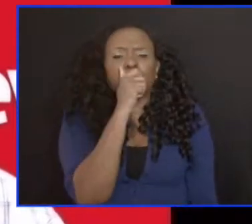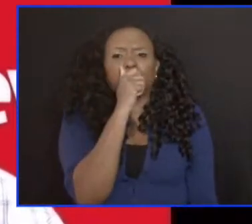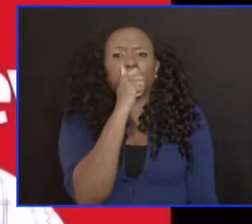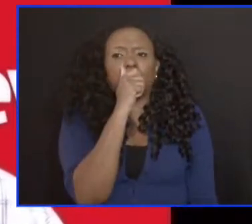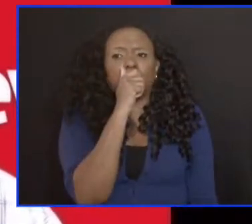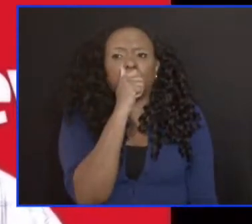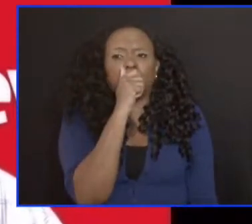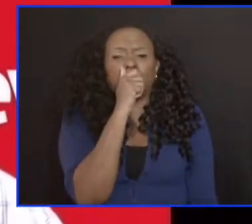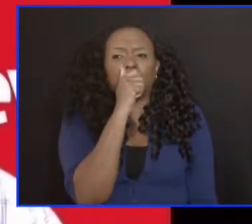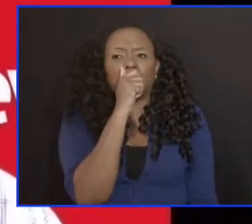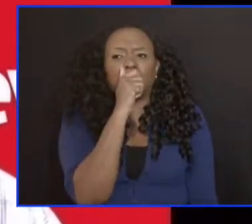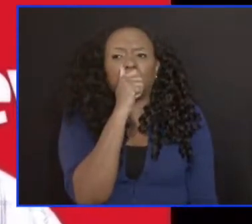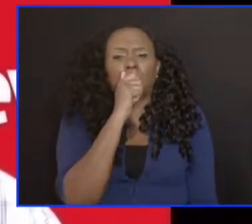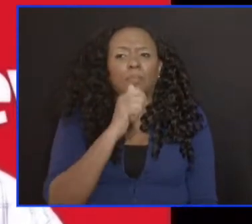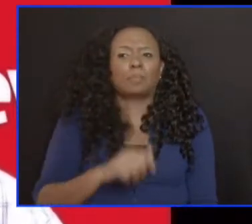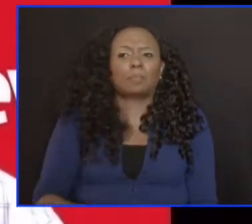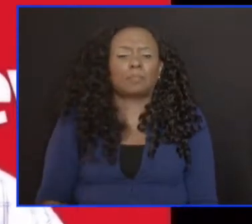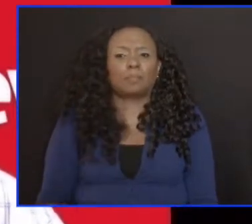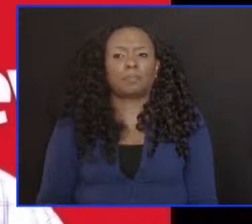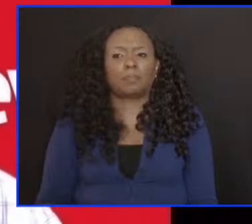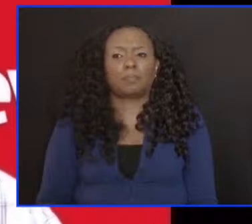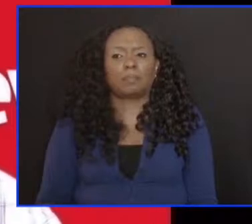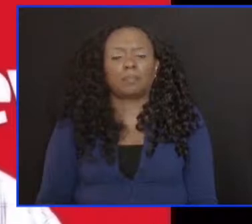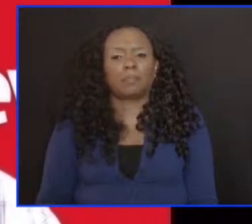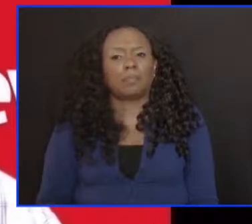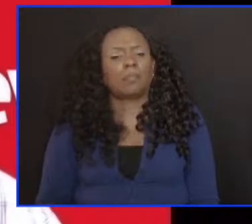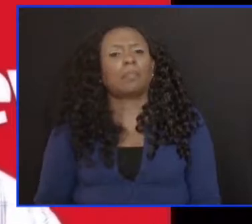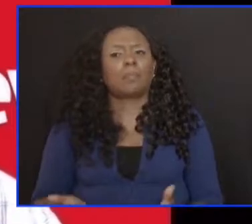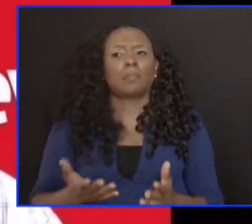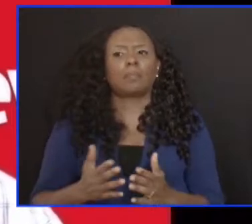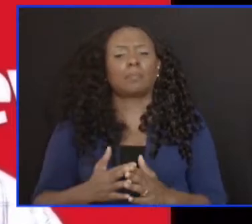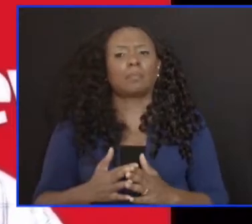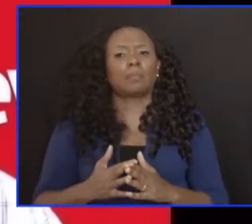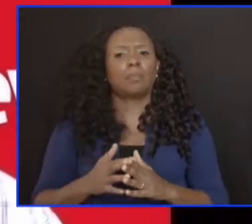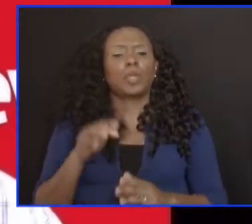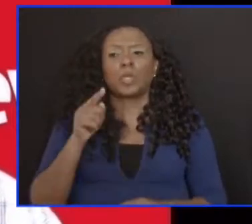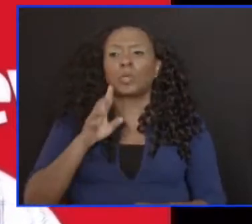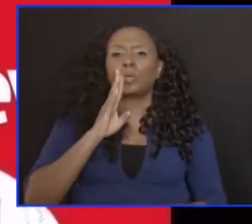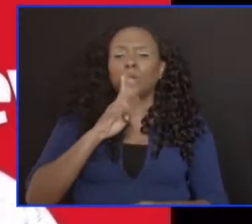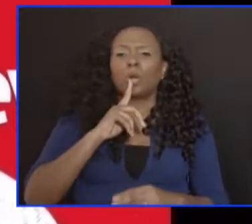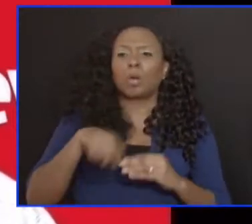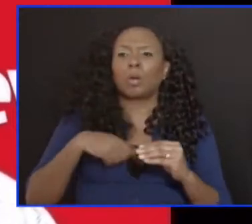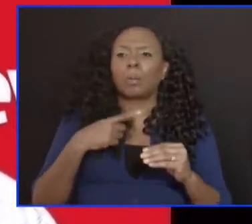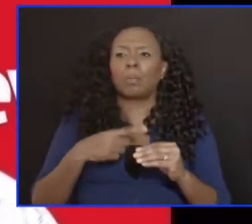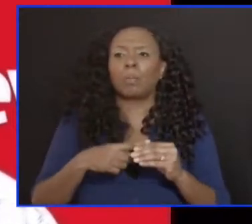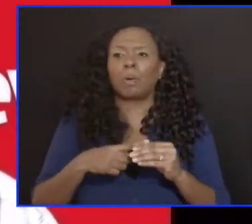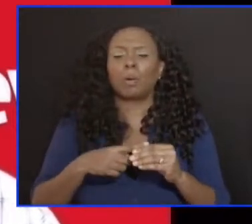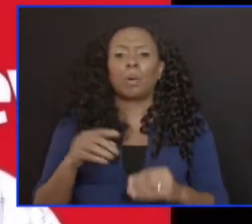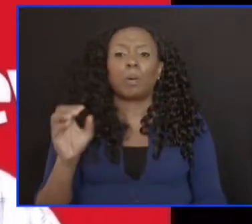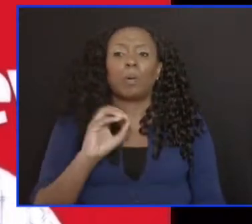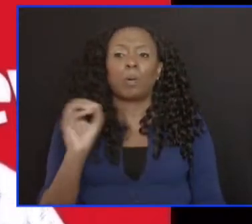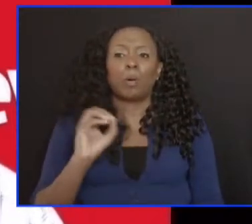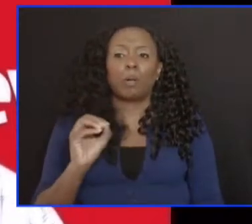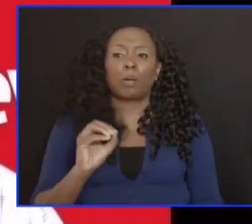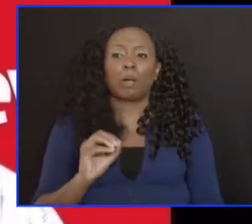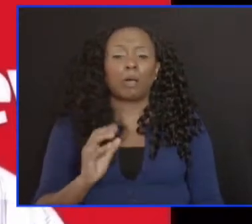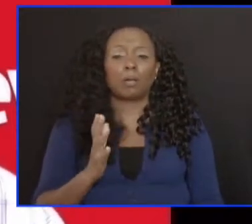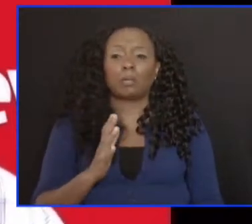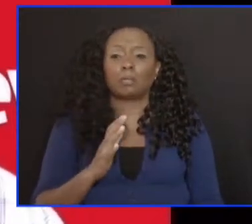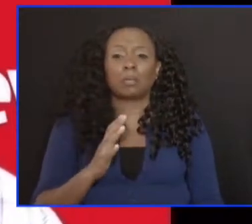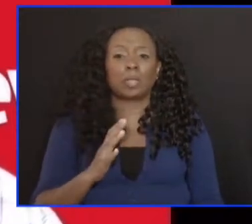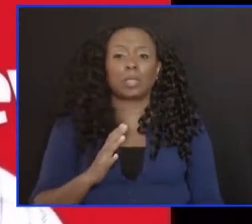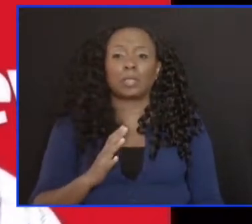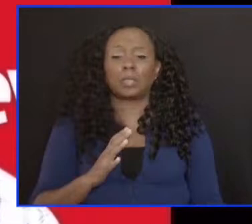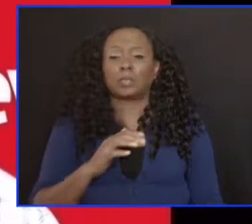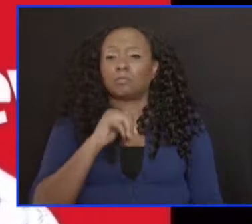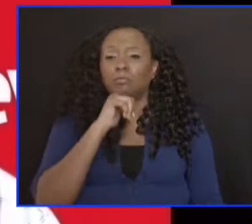again, I must ask, how does this stack up again to that reality or that notion that the Omicron variant is less virulent,